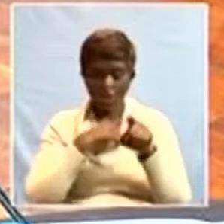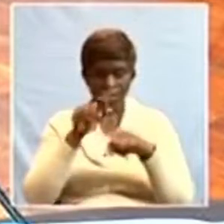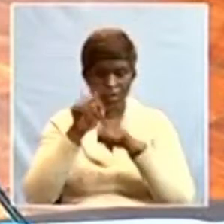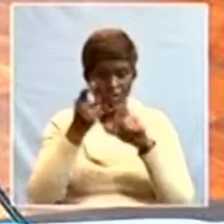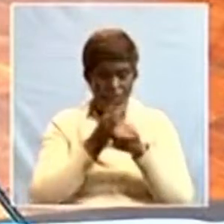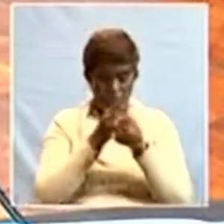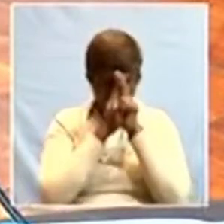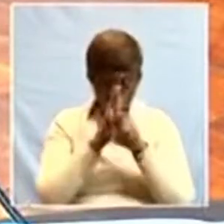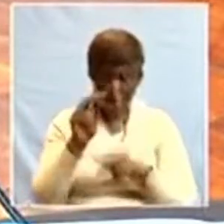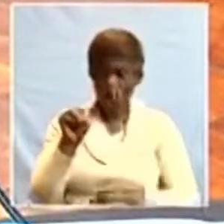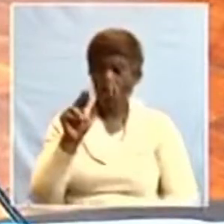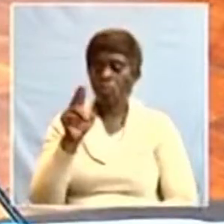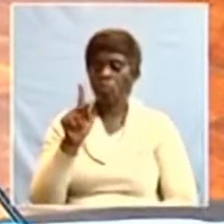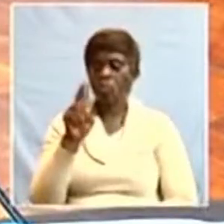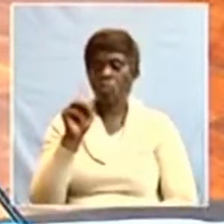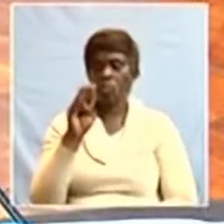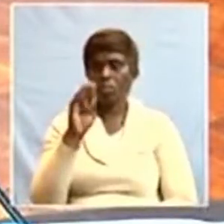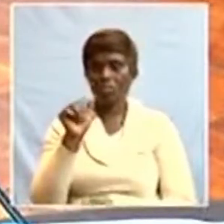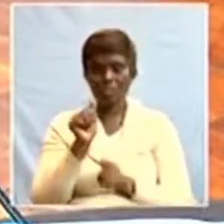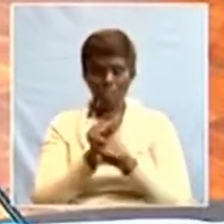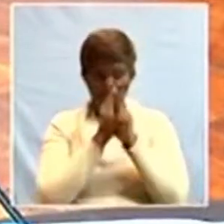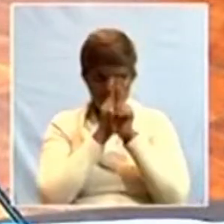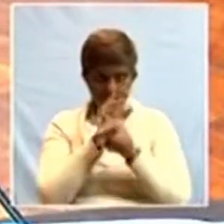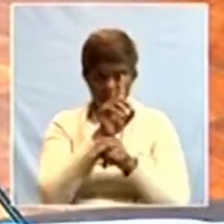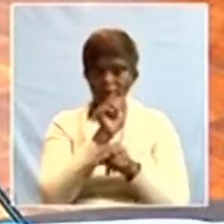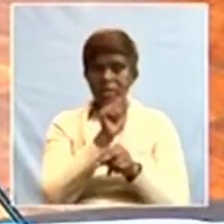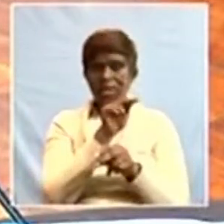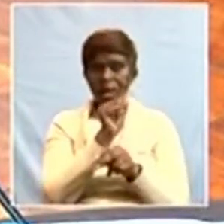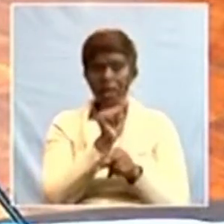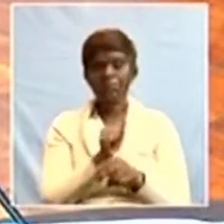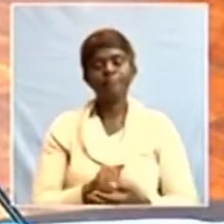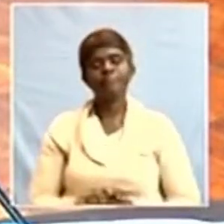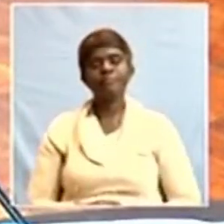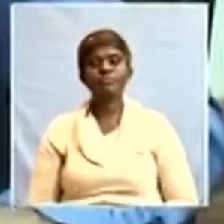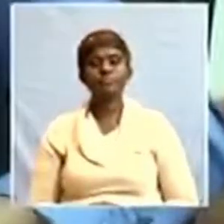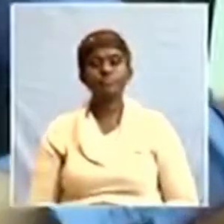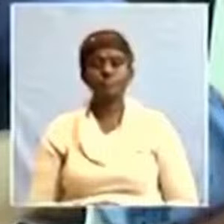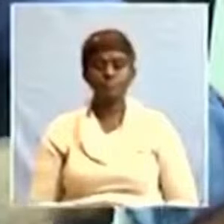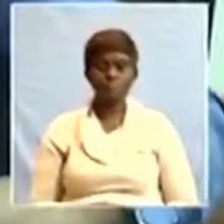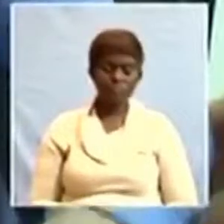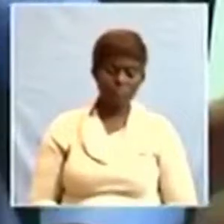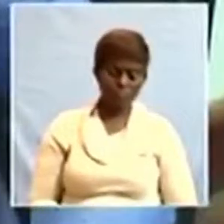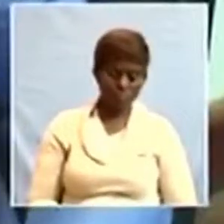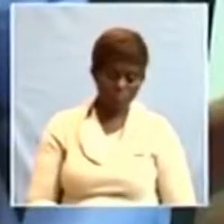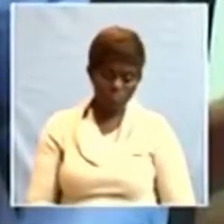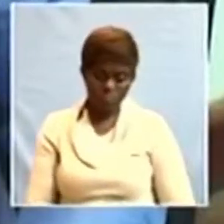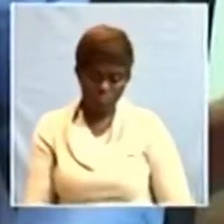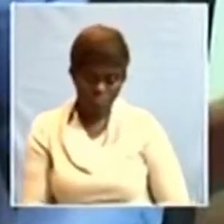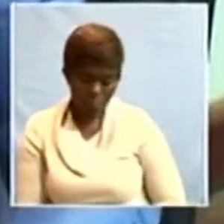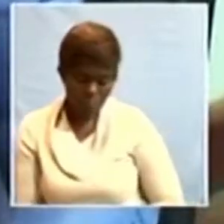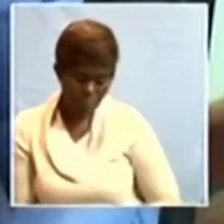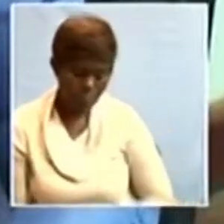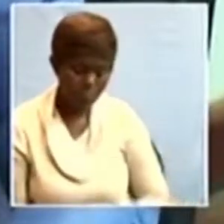Honorable Mukumbi and Honorable Dak. Or that we should have had a plan B. Yes.